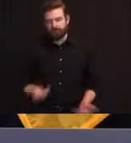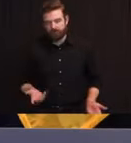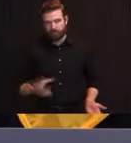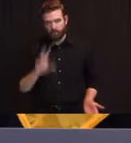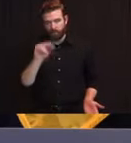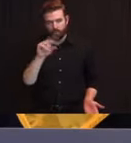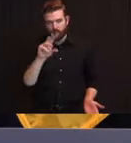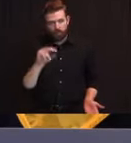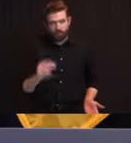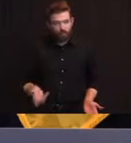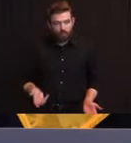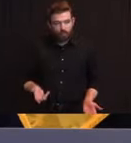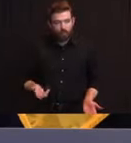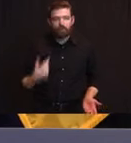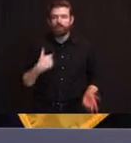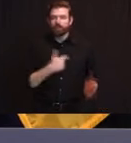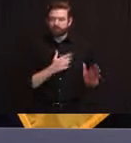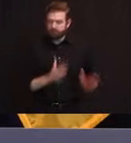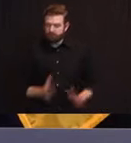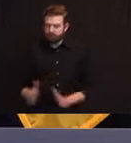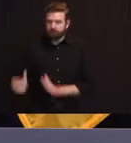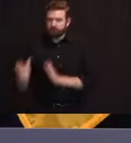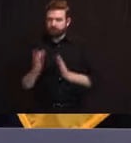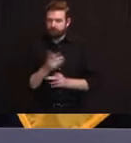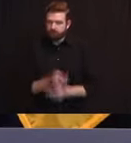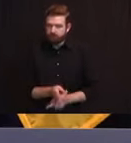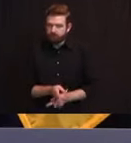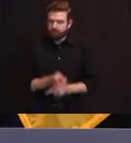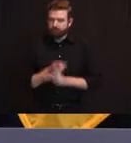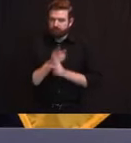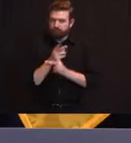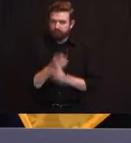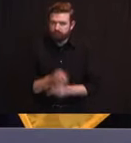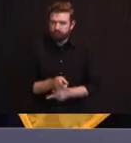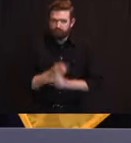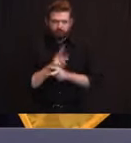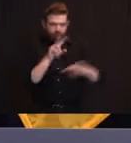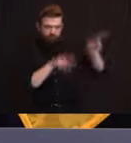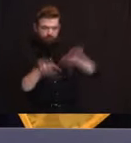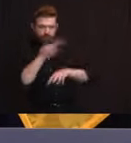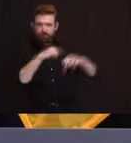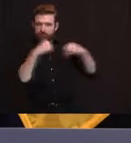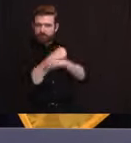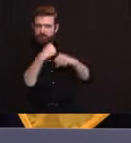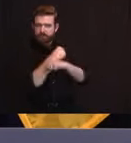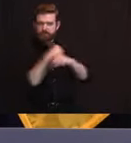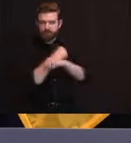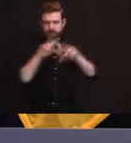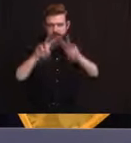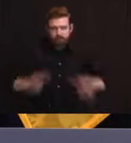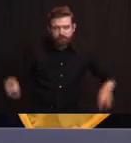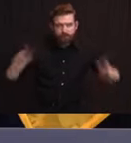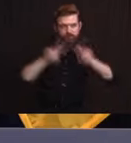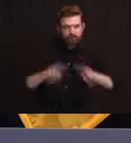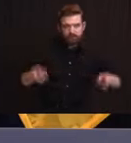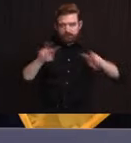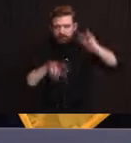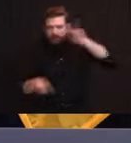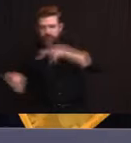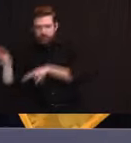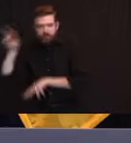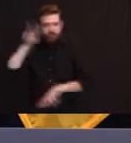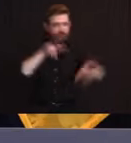is systematic. There is a method to this, and there's a public health underlying reason to all of this. And